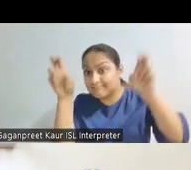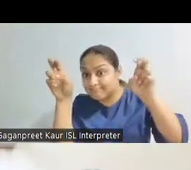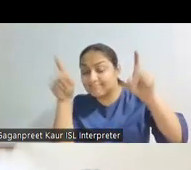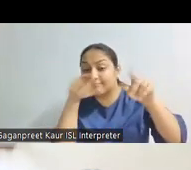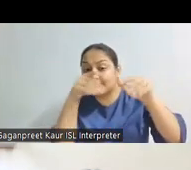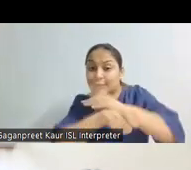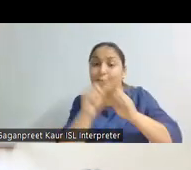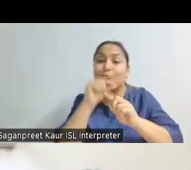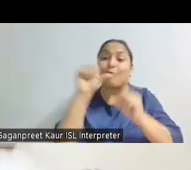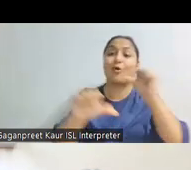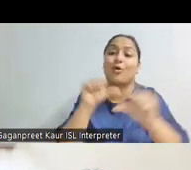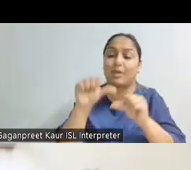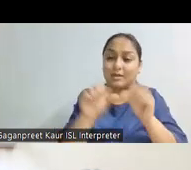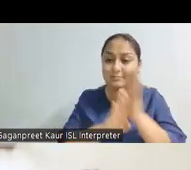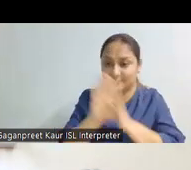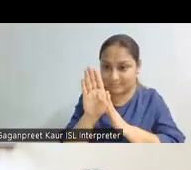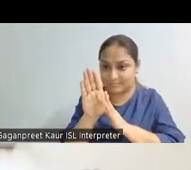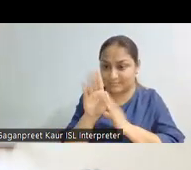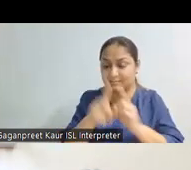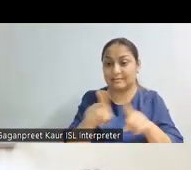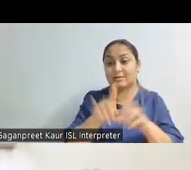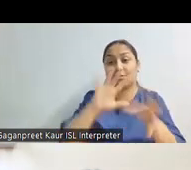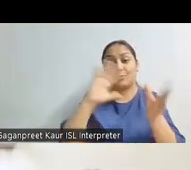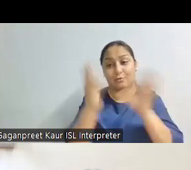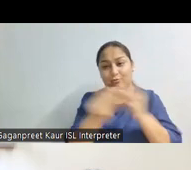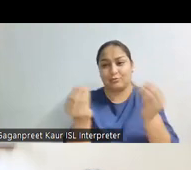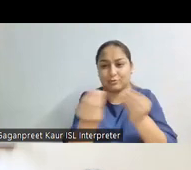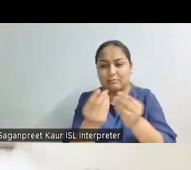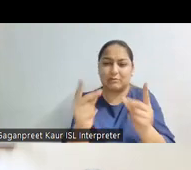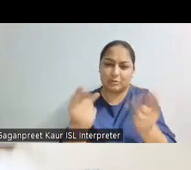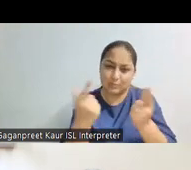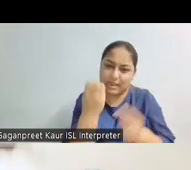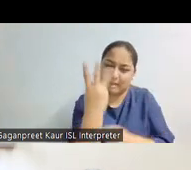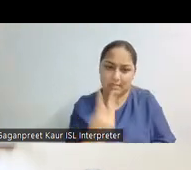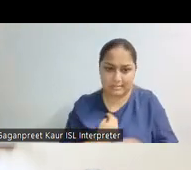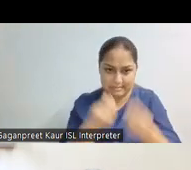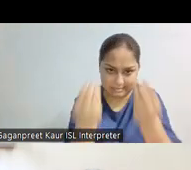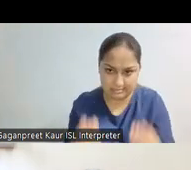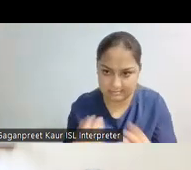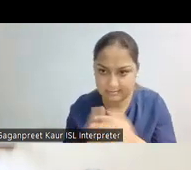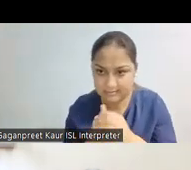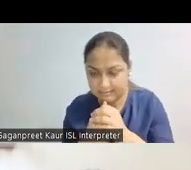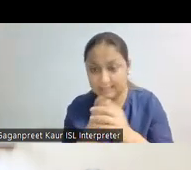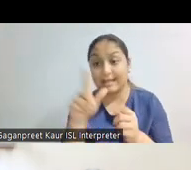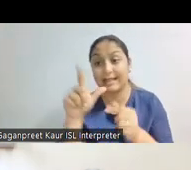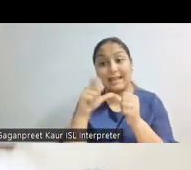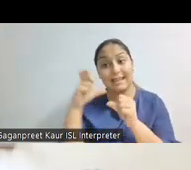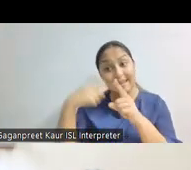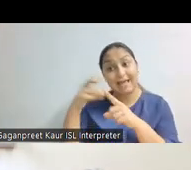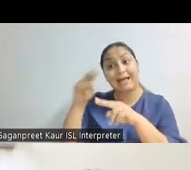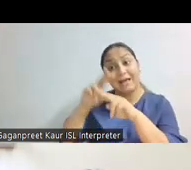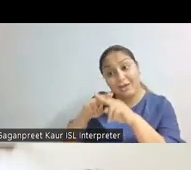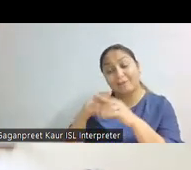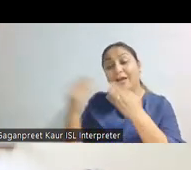progress. According to the World Bank, to give you some quick numbers, the lack of educational